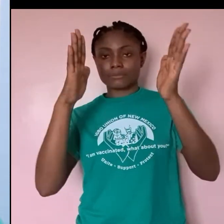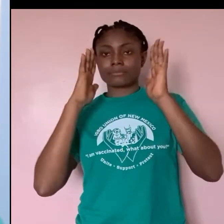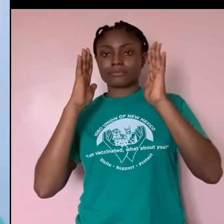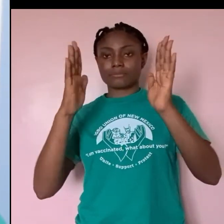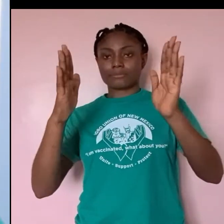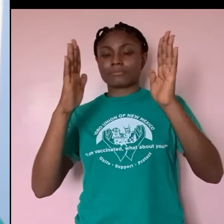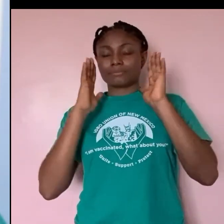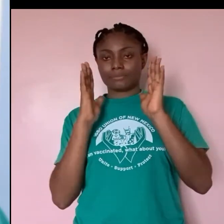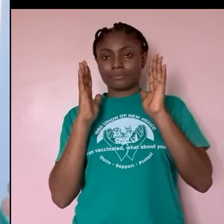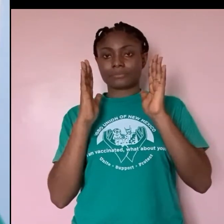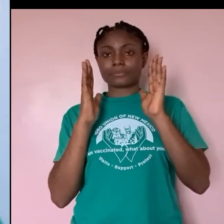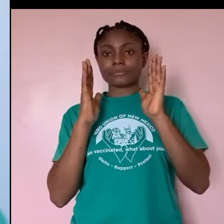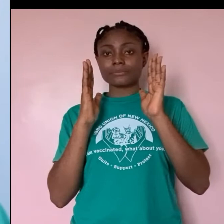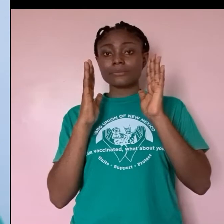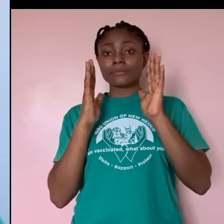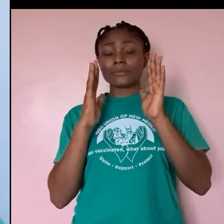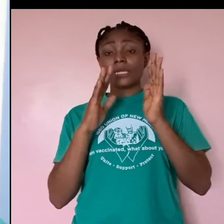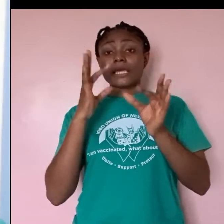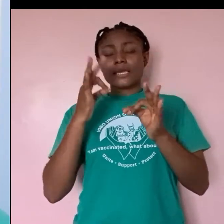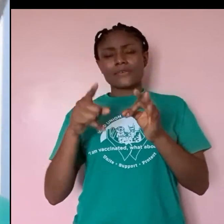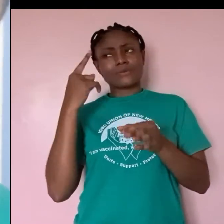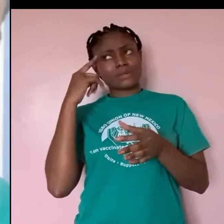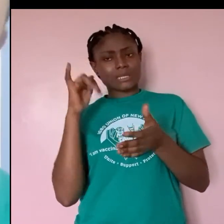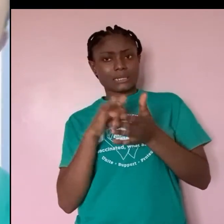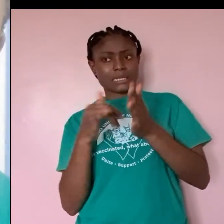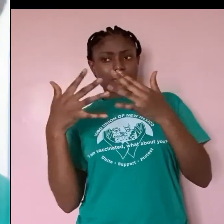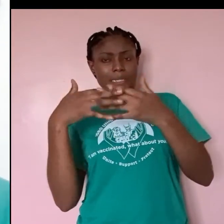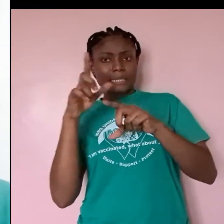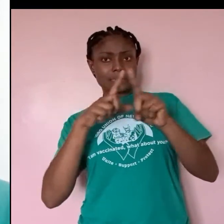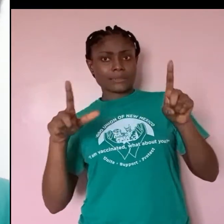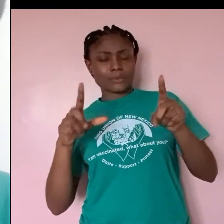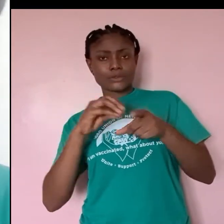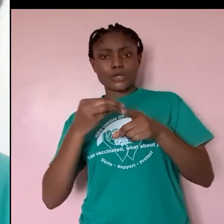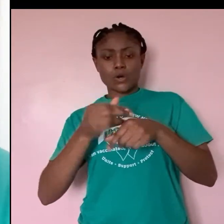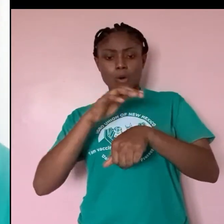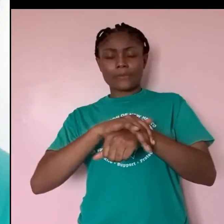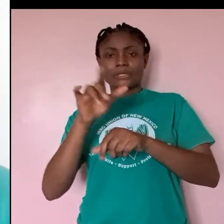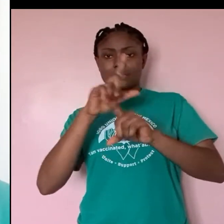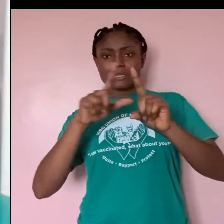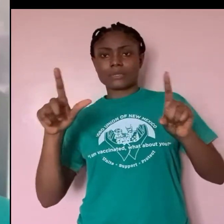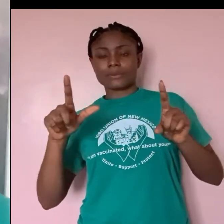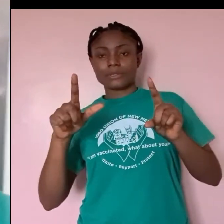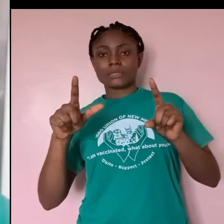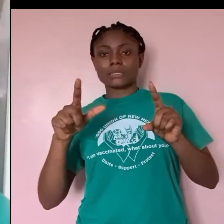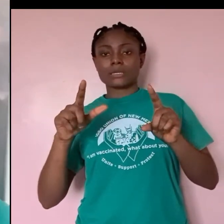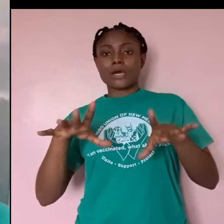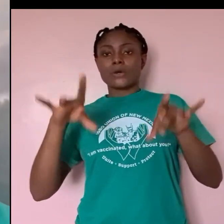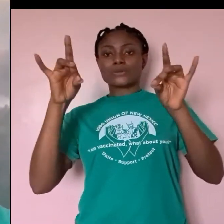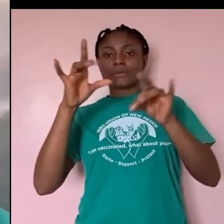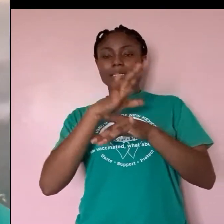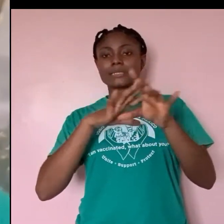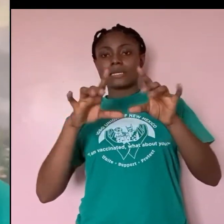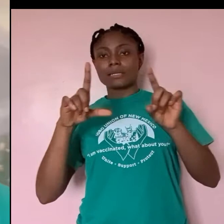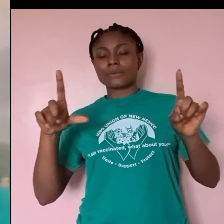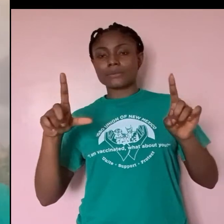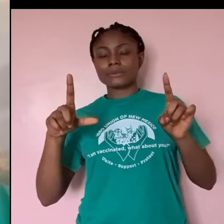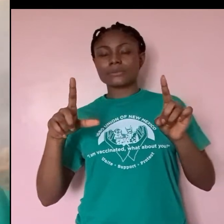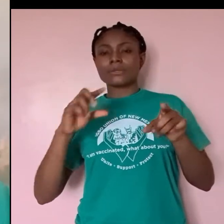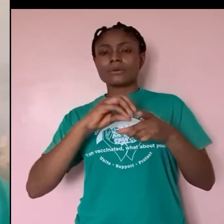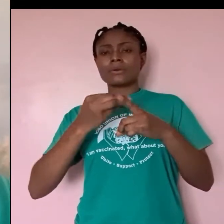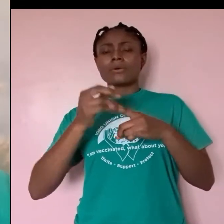attention. Because if you think that American Sign Language or British Sign Language, Australian Sign Language, or any